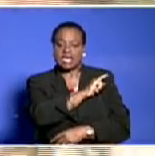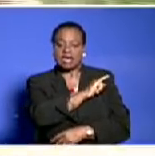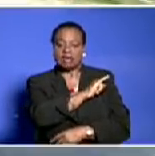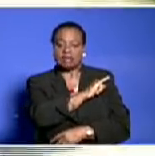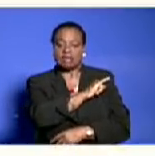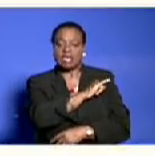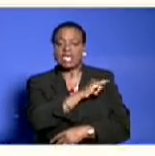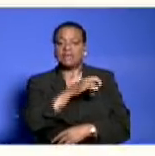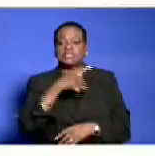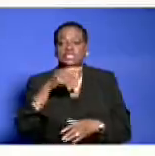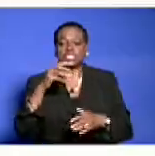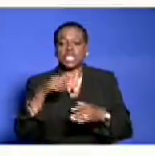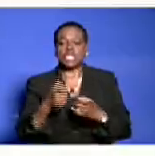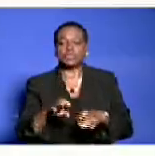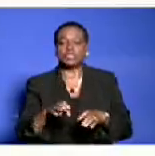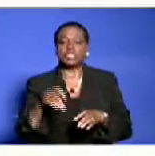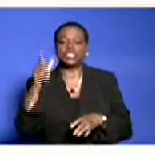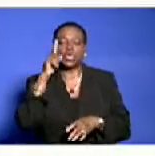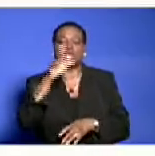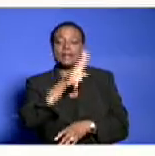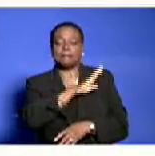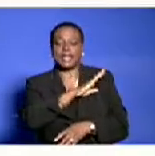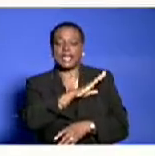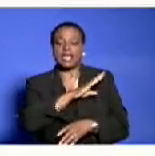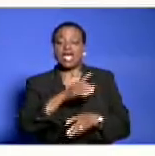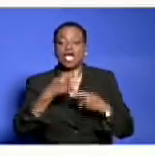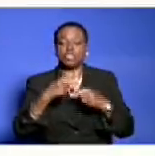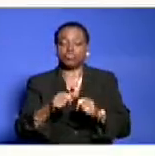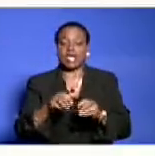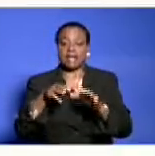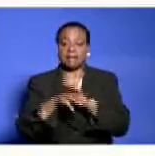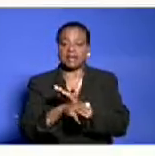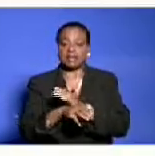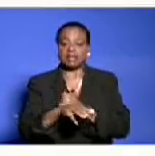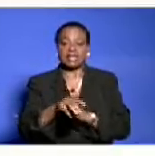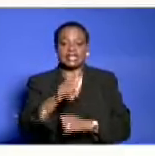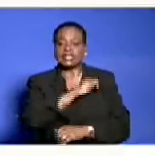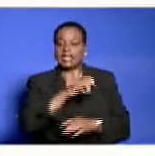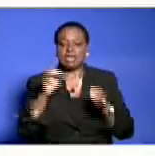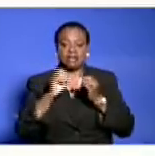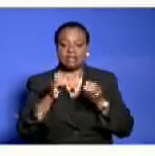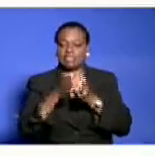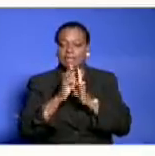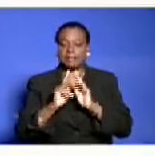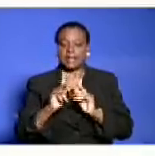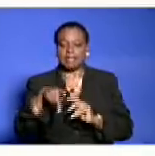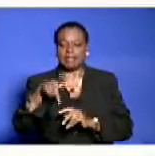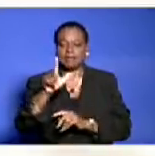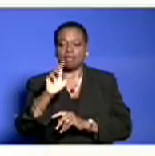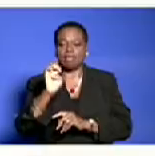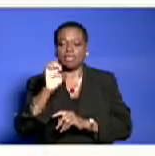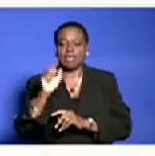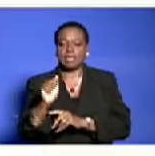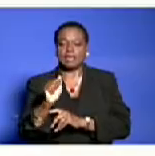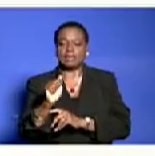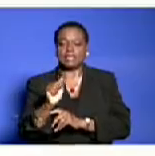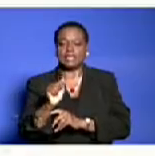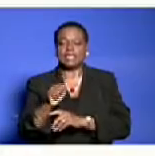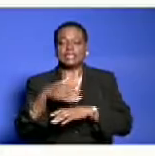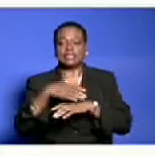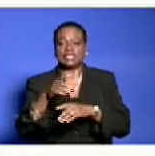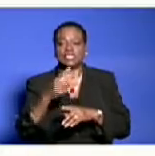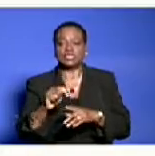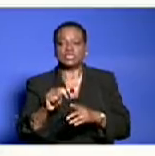LaToya Baines' attempted murder on that date. Taylor was not required to enter a plea. But before he was remanded to the